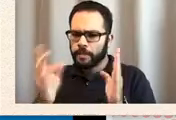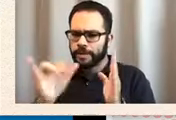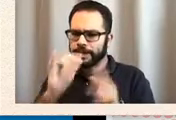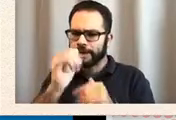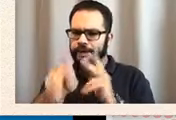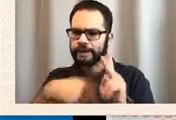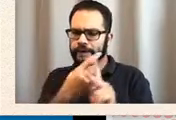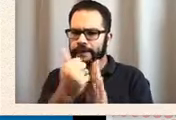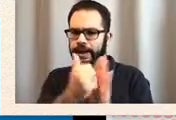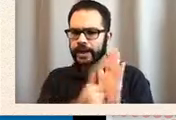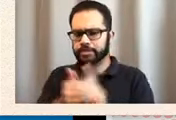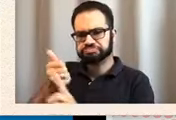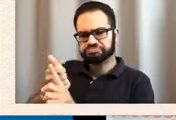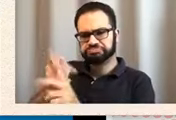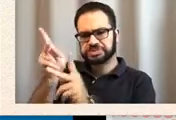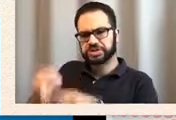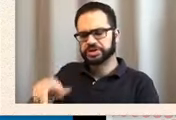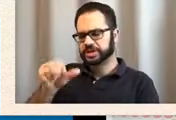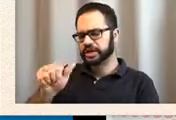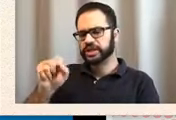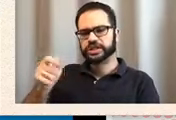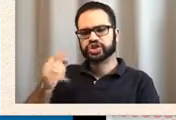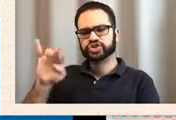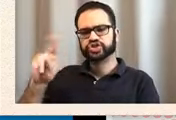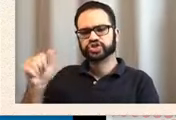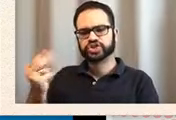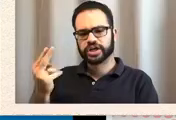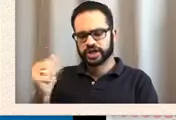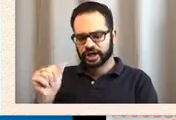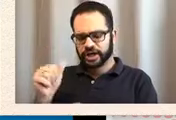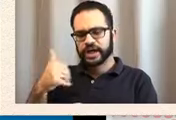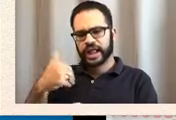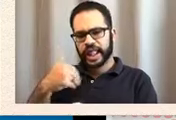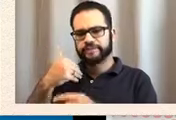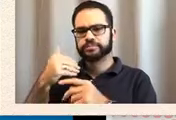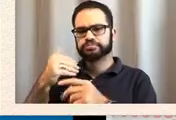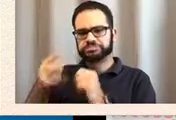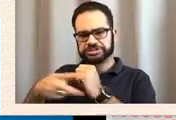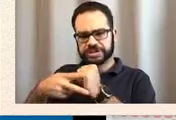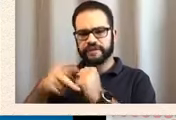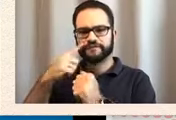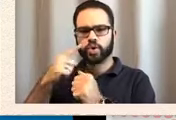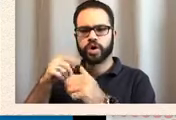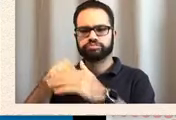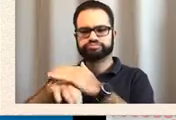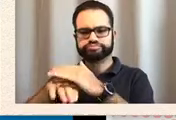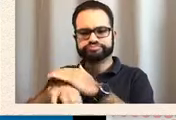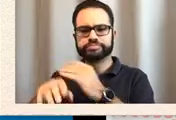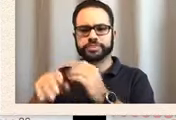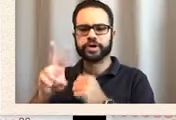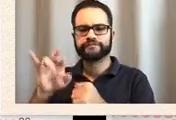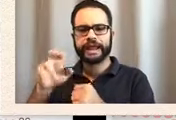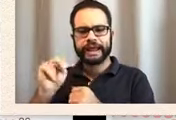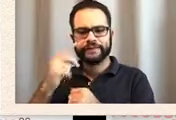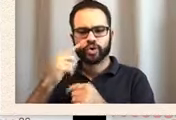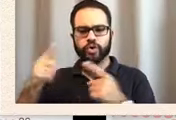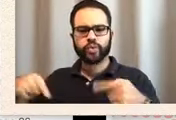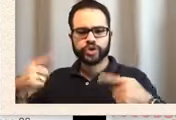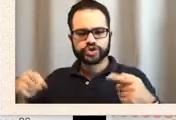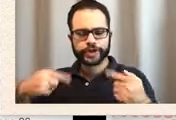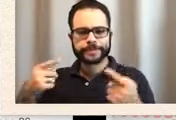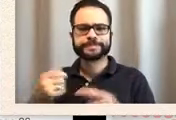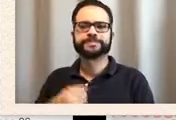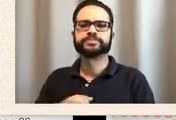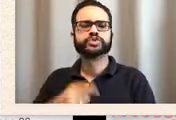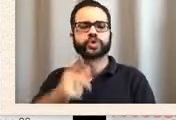she has an ABLE account, wants to save for a wheelchair accessible van in the future. And so she's eligible. Who is exactly